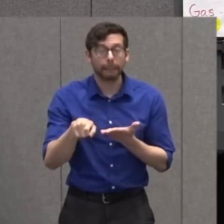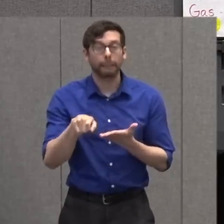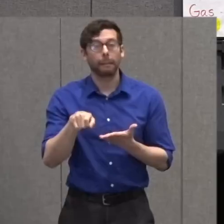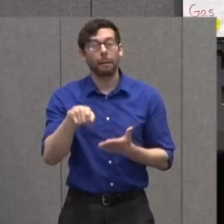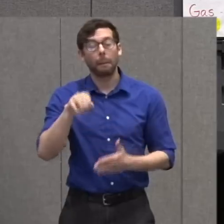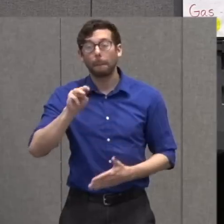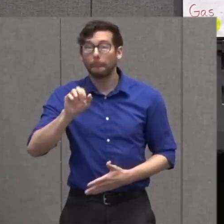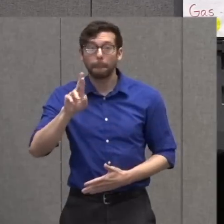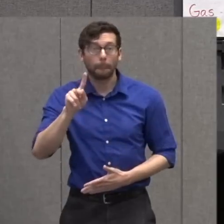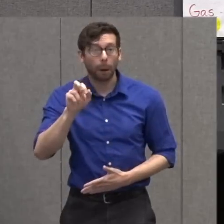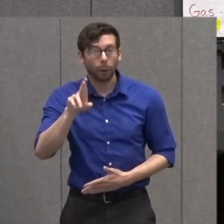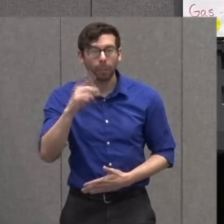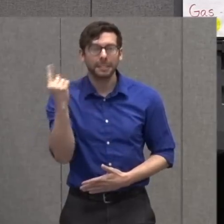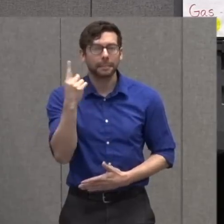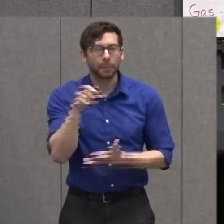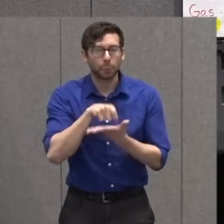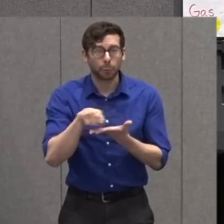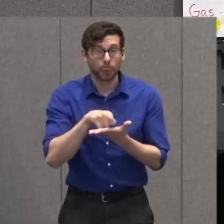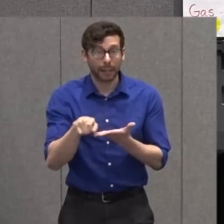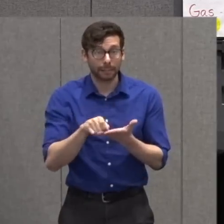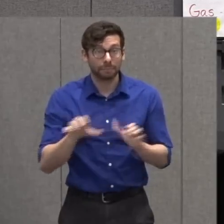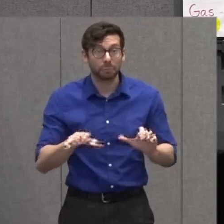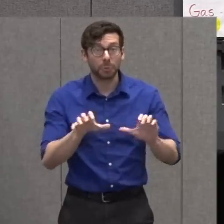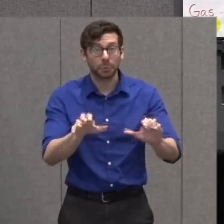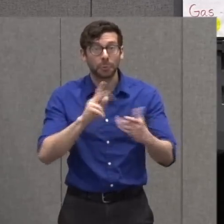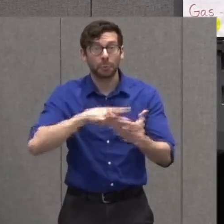do this project with us.